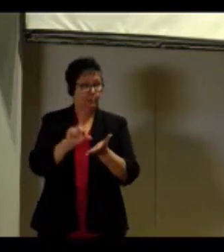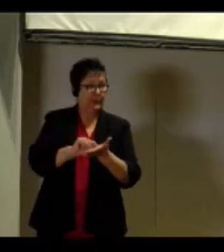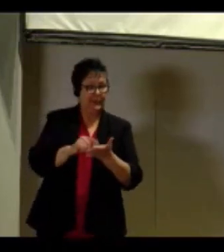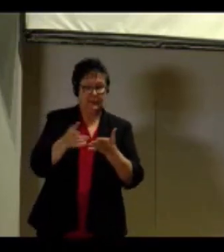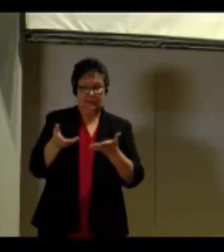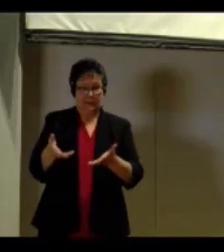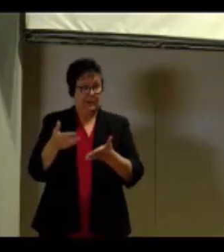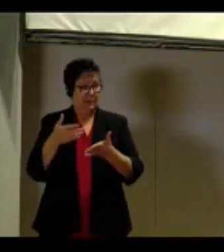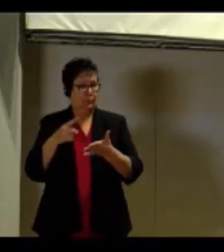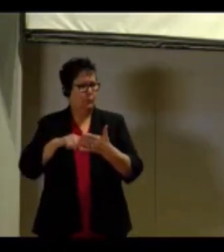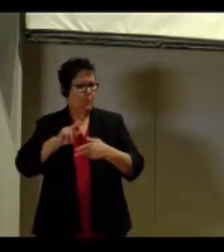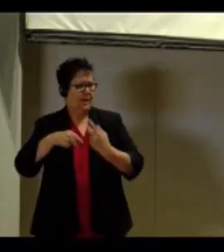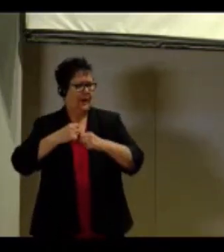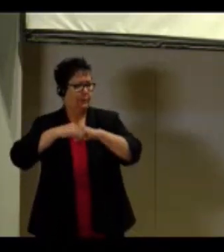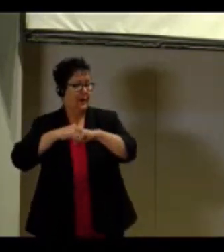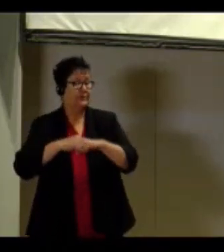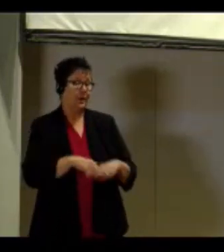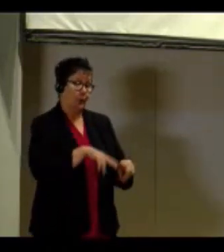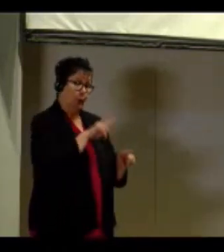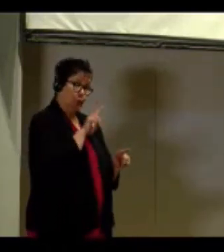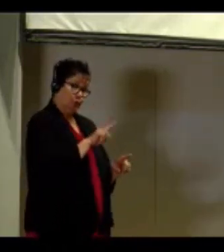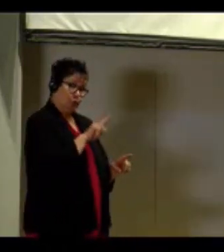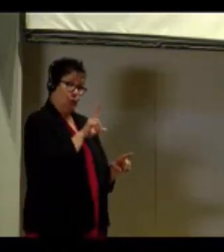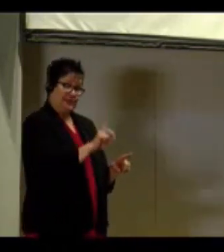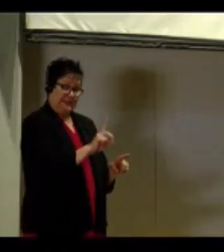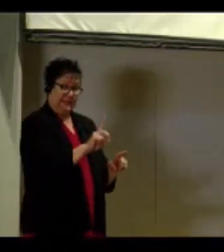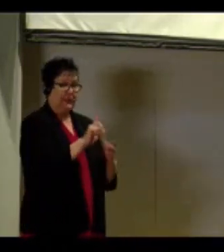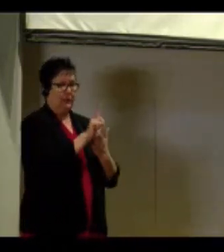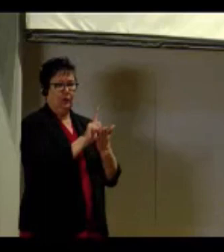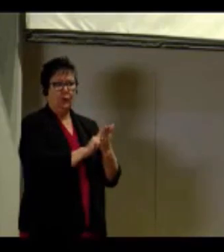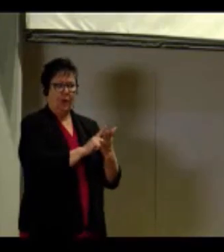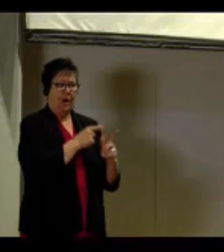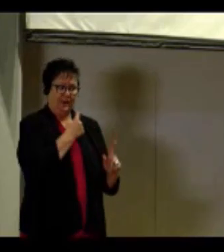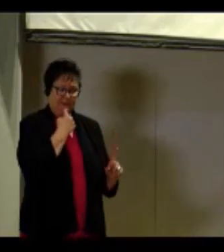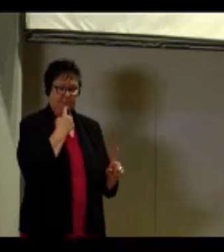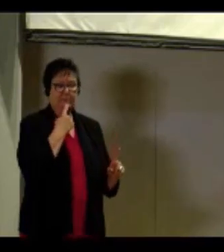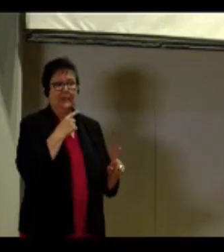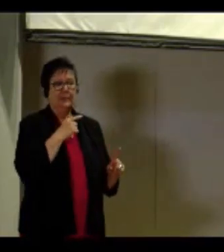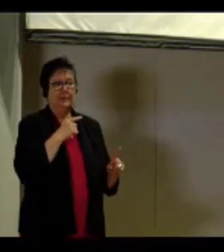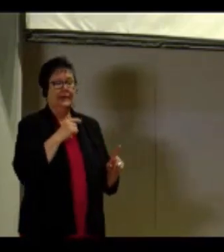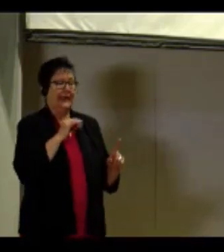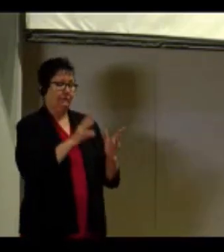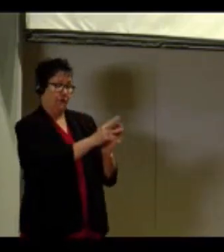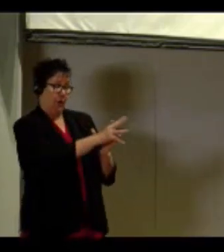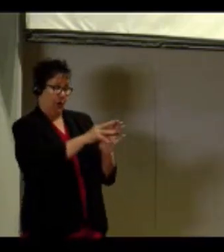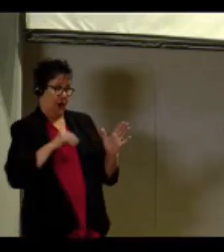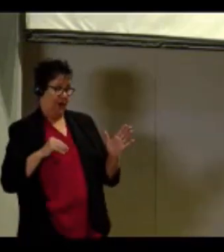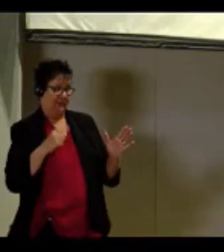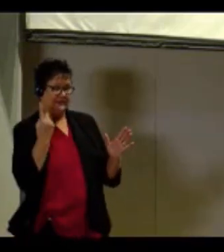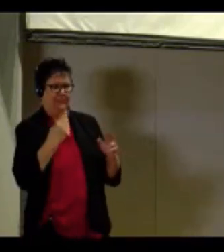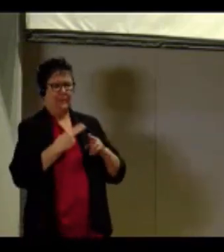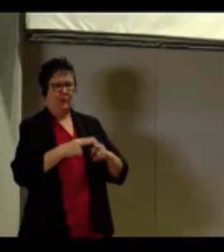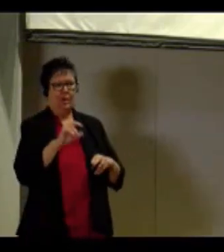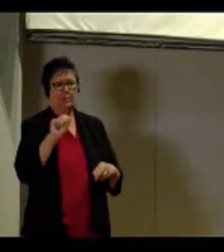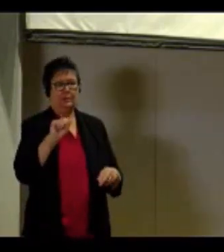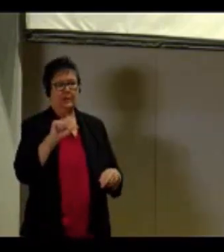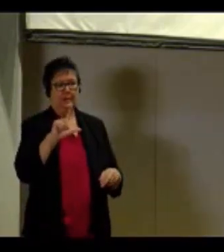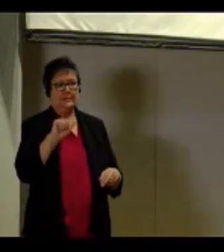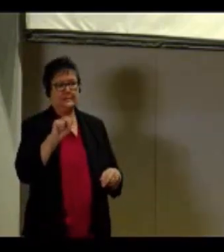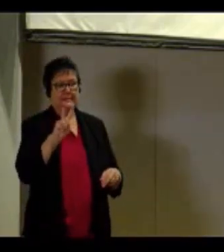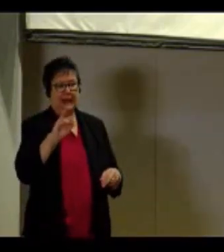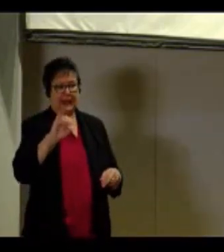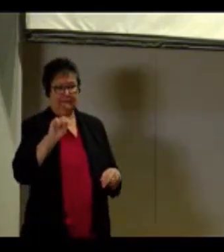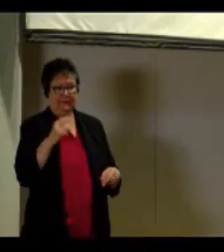In connection with 2D, the law is that a slavish copy of something is not